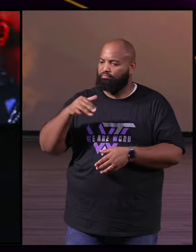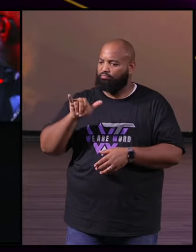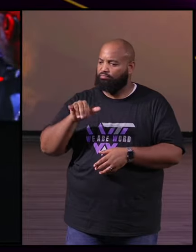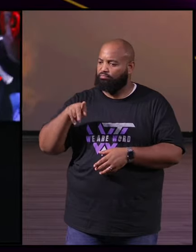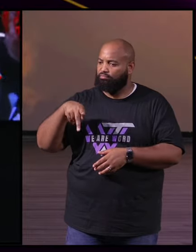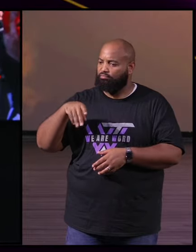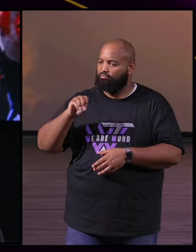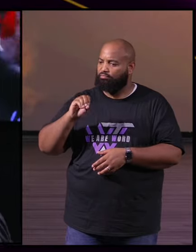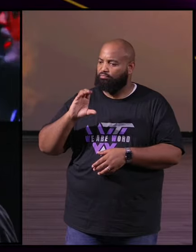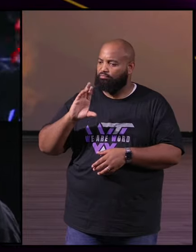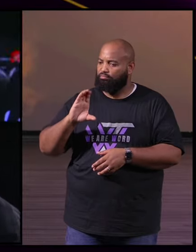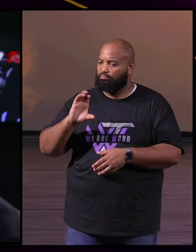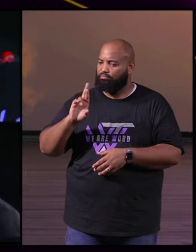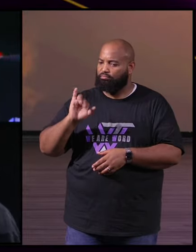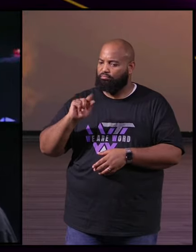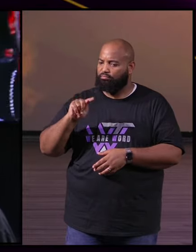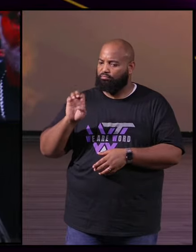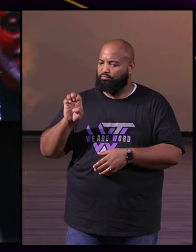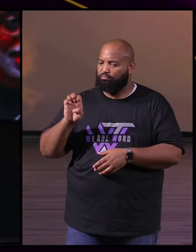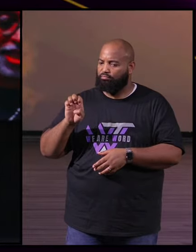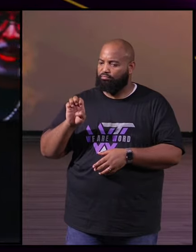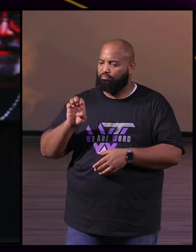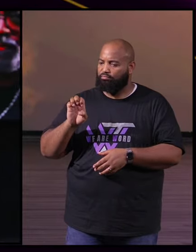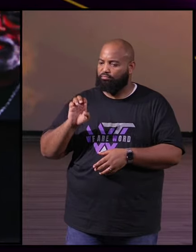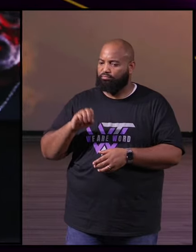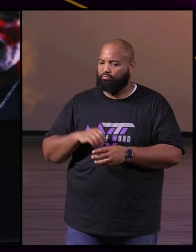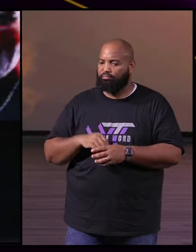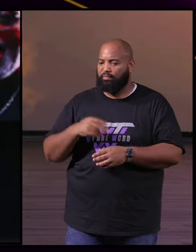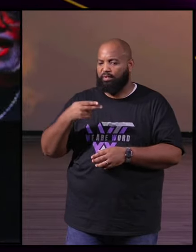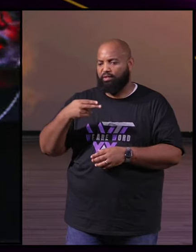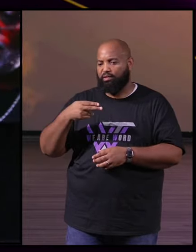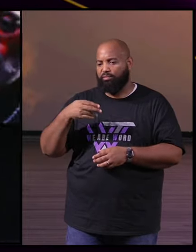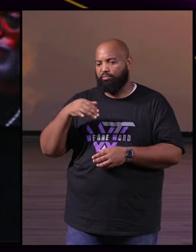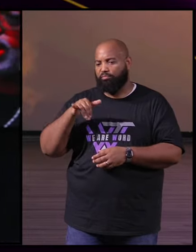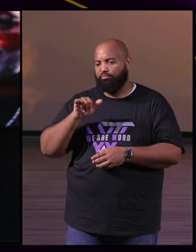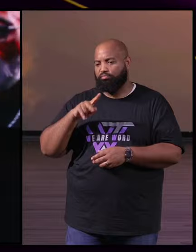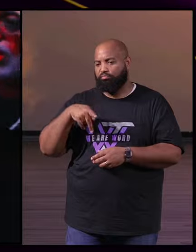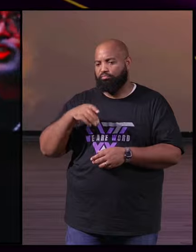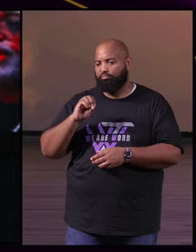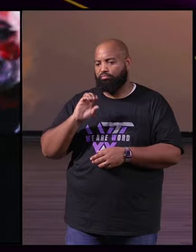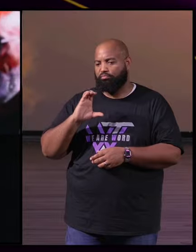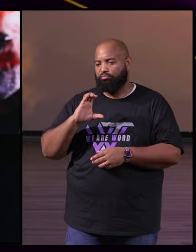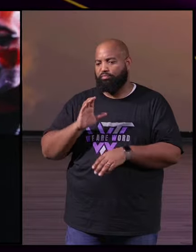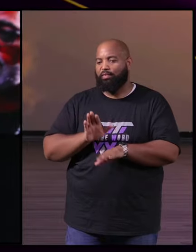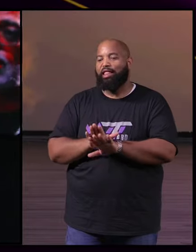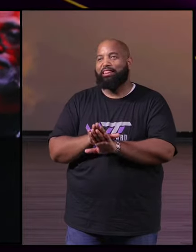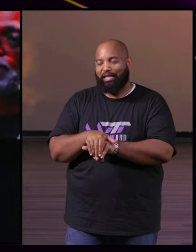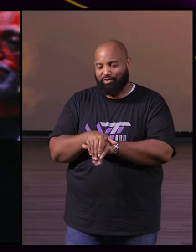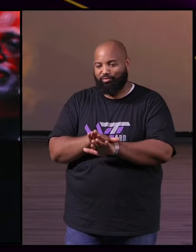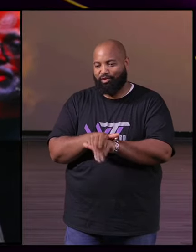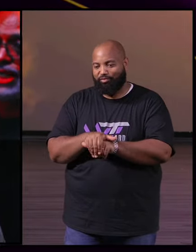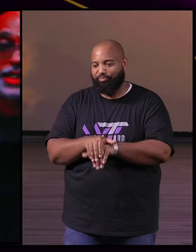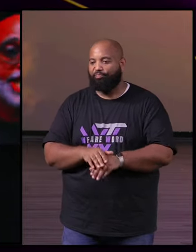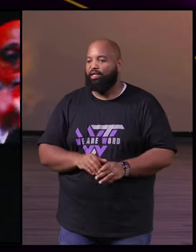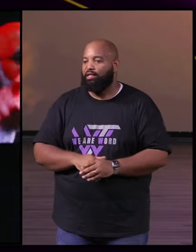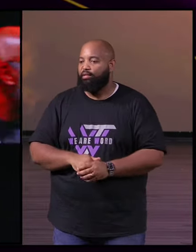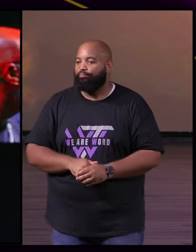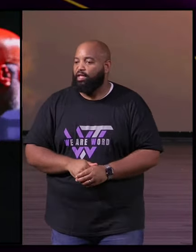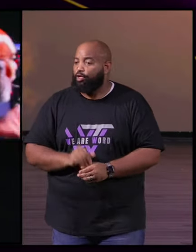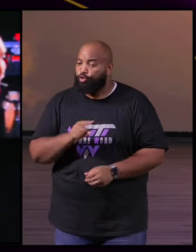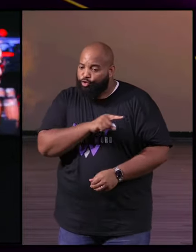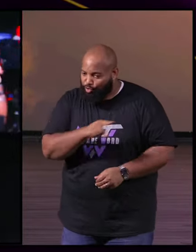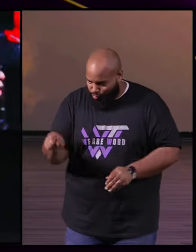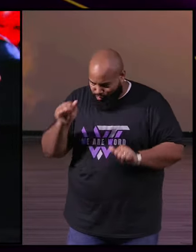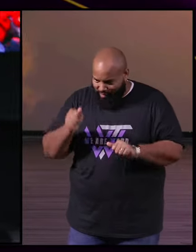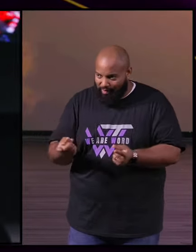Because even the greatest man of faith had a moment of faltering faith. It does not make him